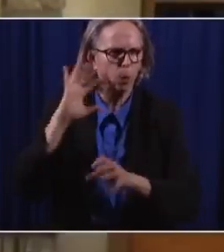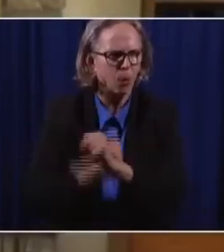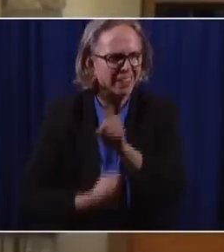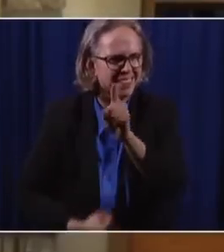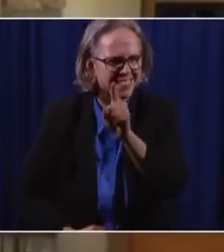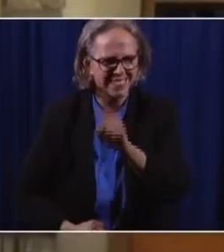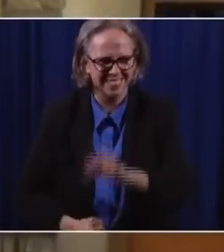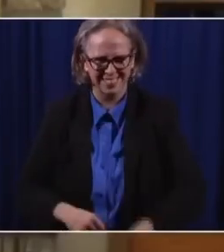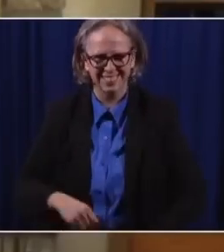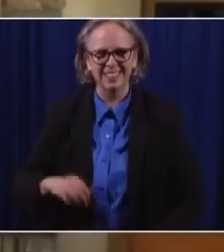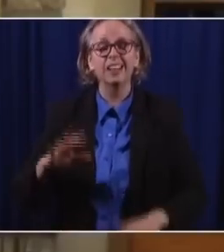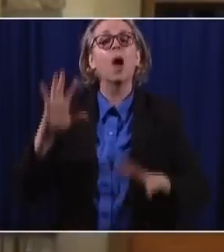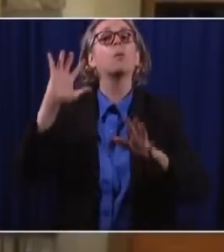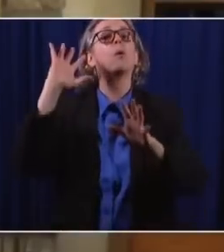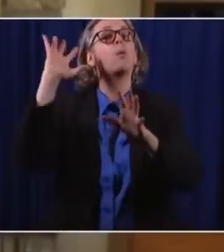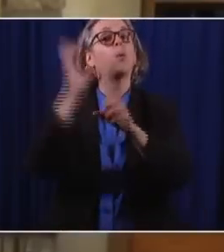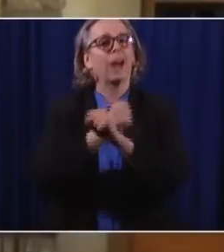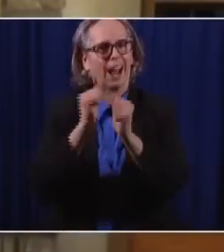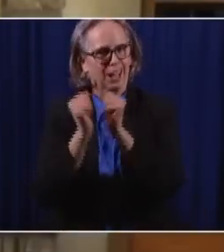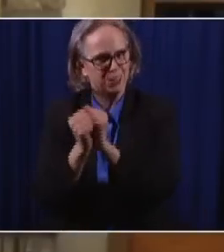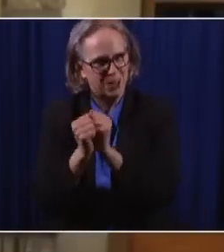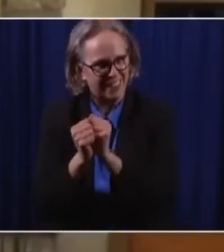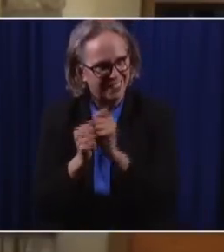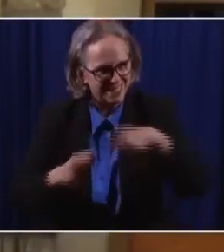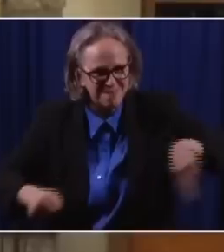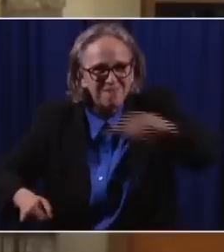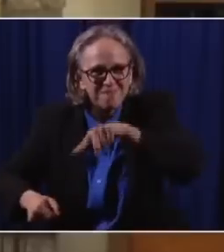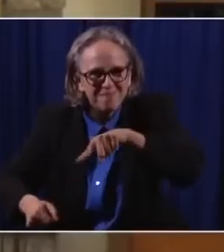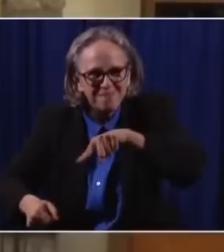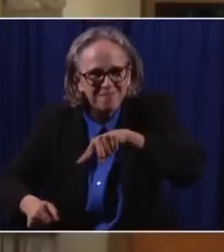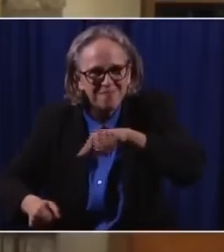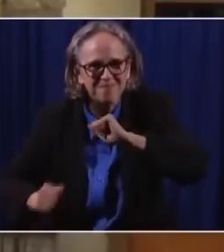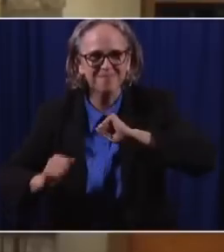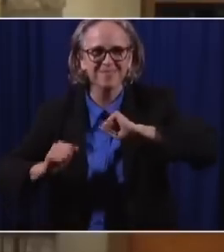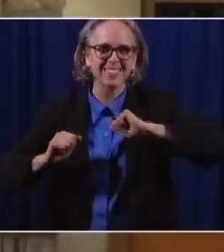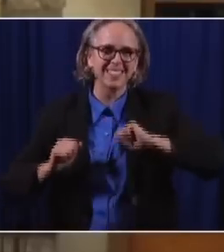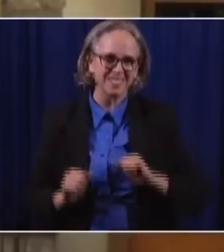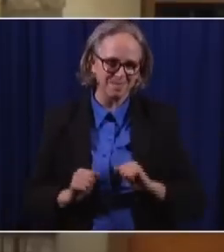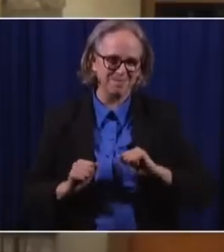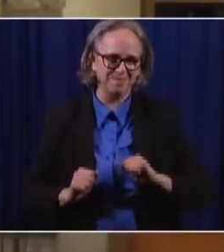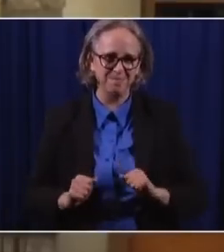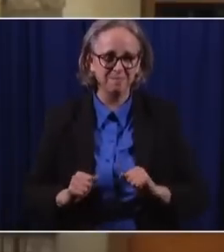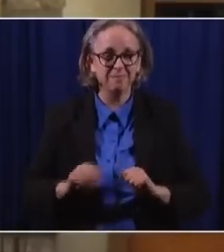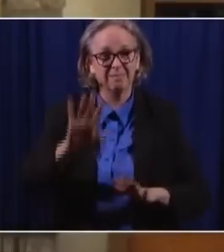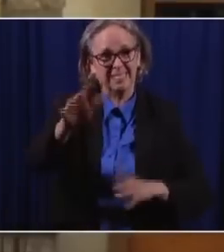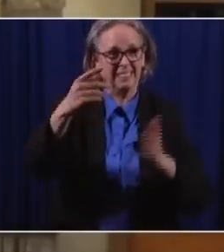In the letter that I sent to all Ohioans on Sunday, I said,